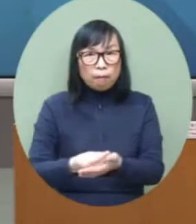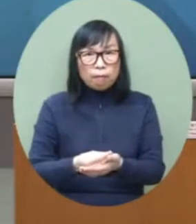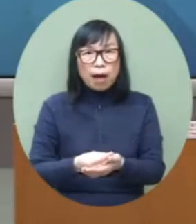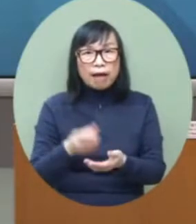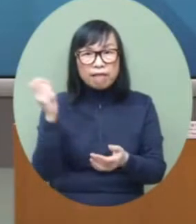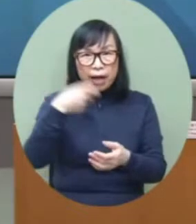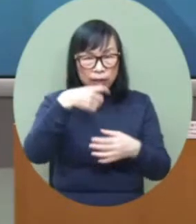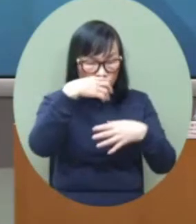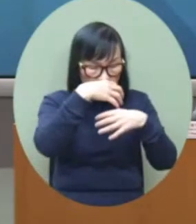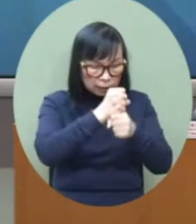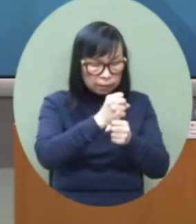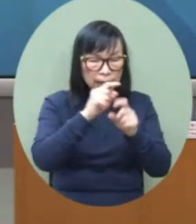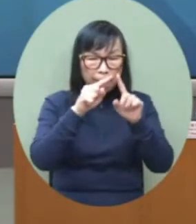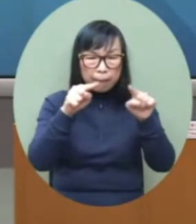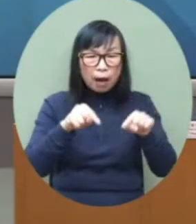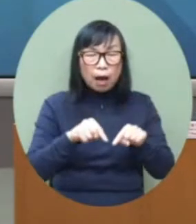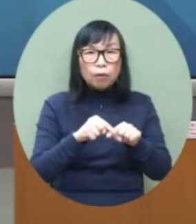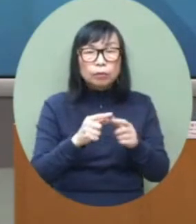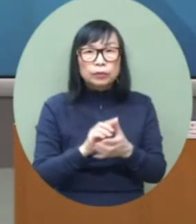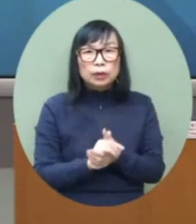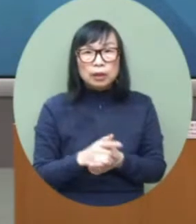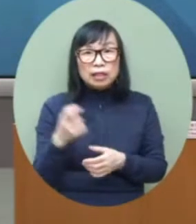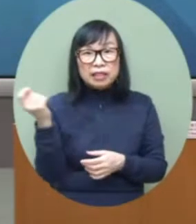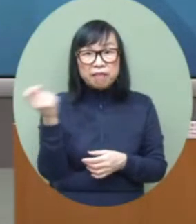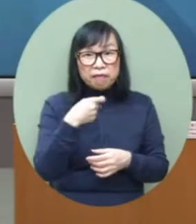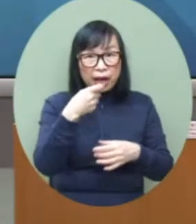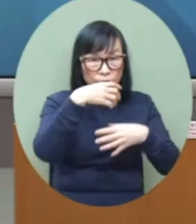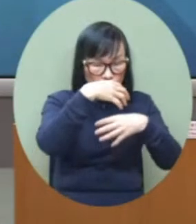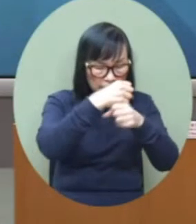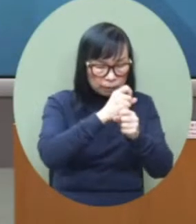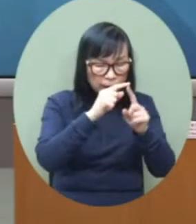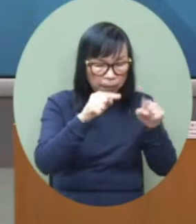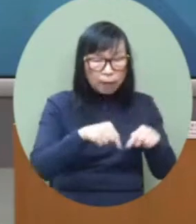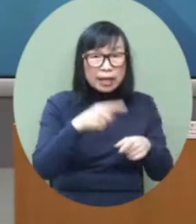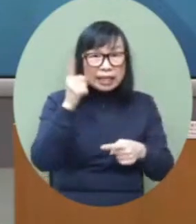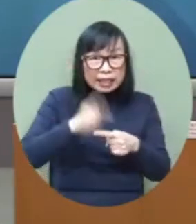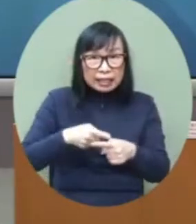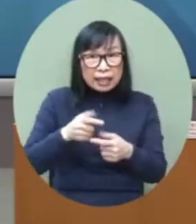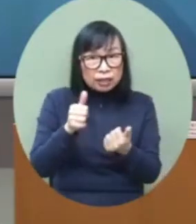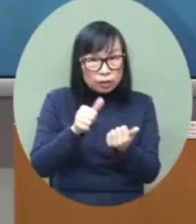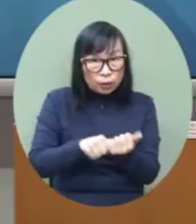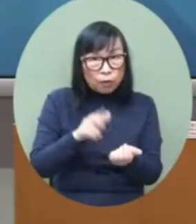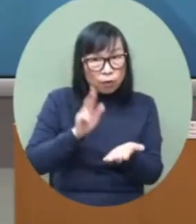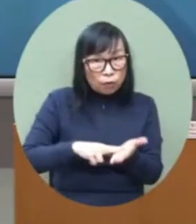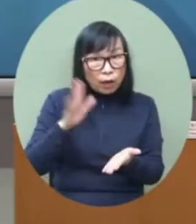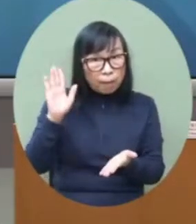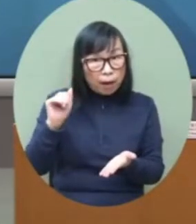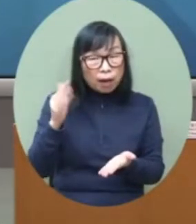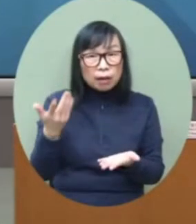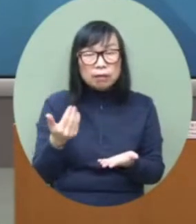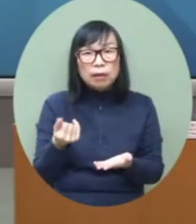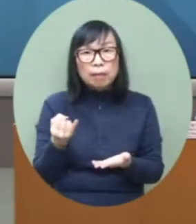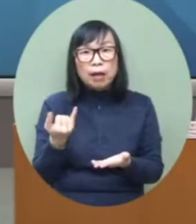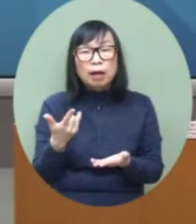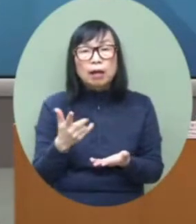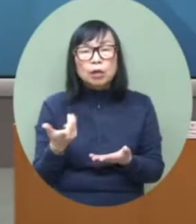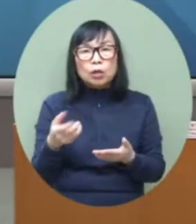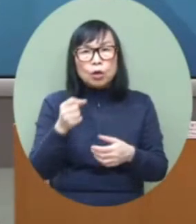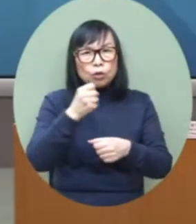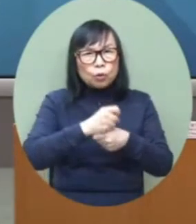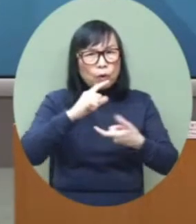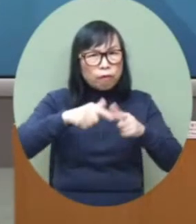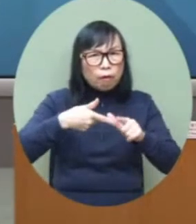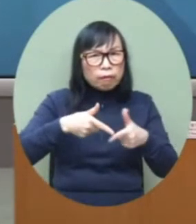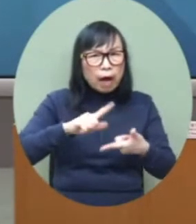testing kits. So these rapid testing kits, are they accurate and reliable? So if the environment where